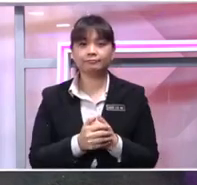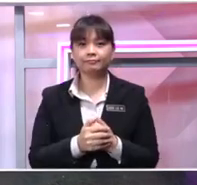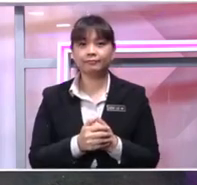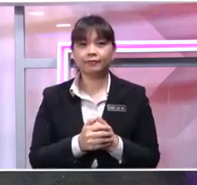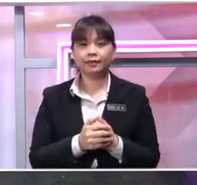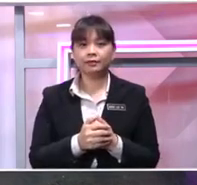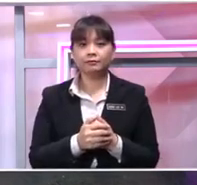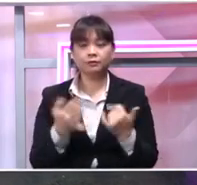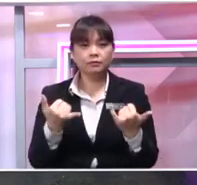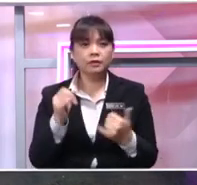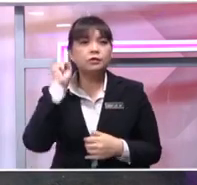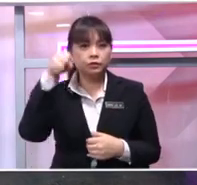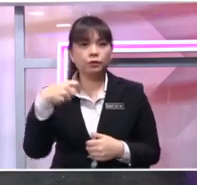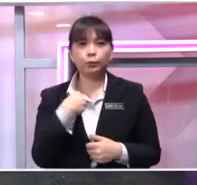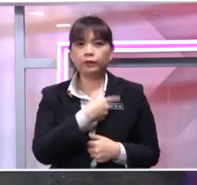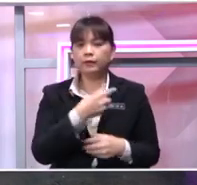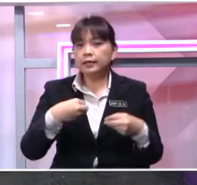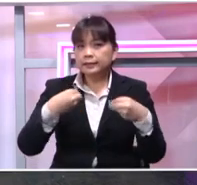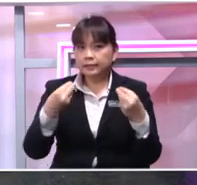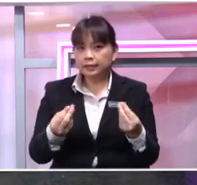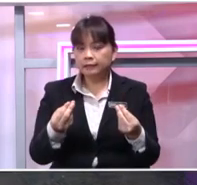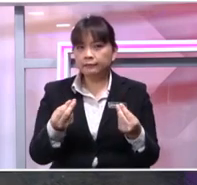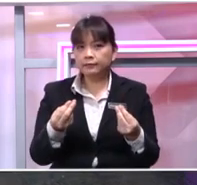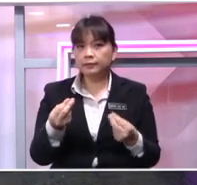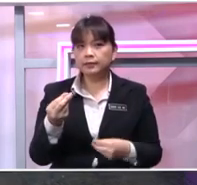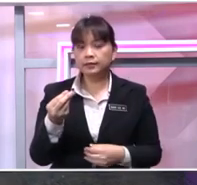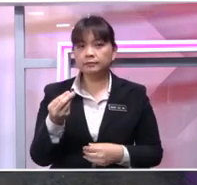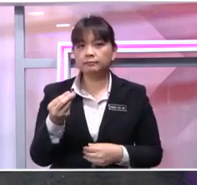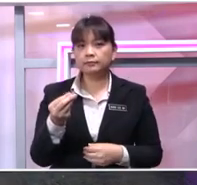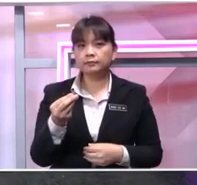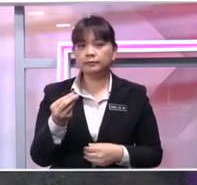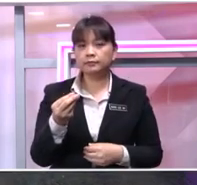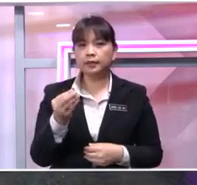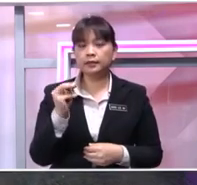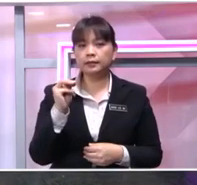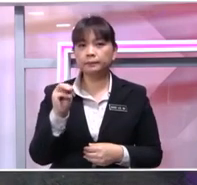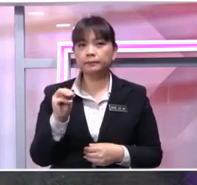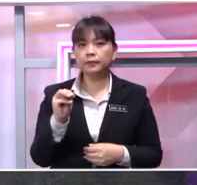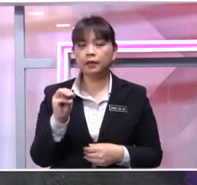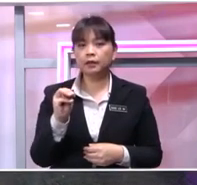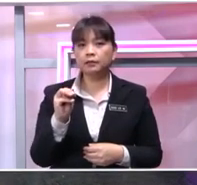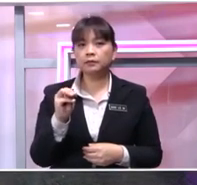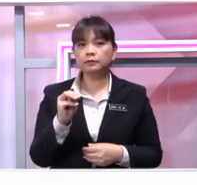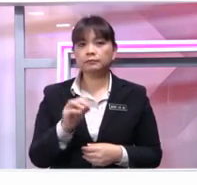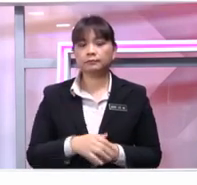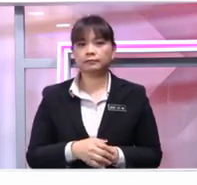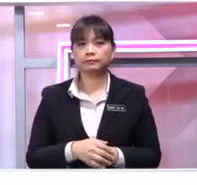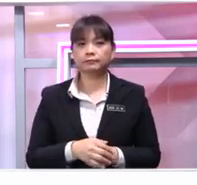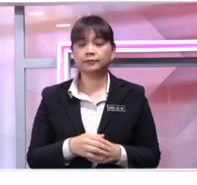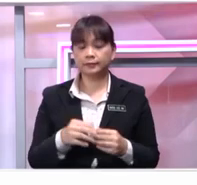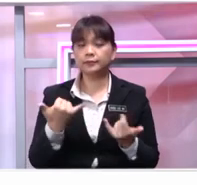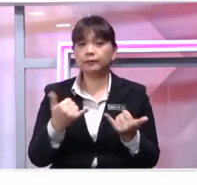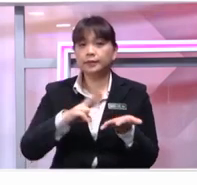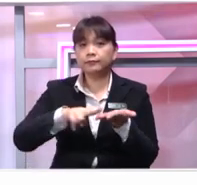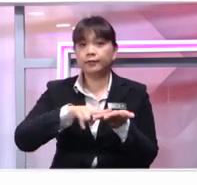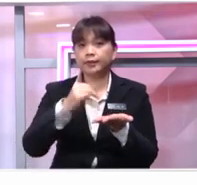So, shall we give her some moments to actually find the sentence? Yes. I think it's... I'm a member of a social networking site,